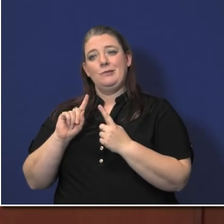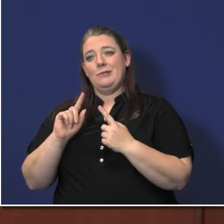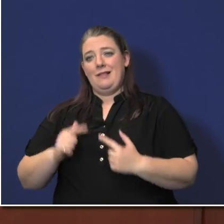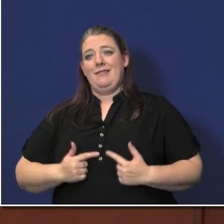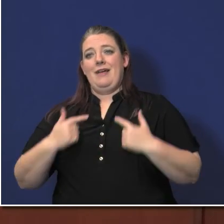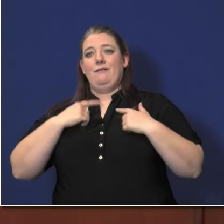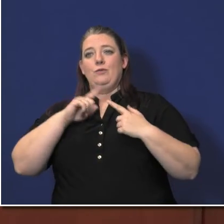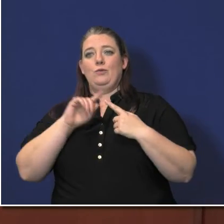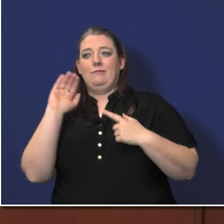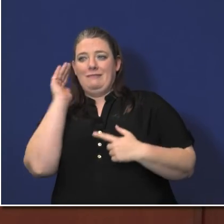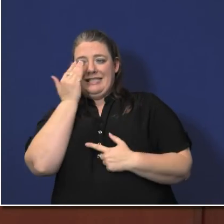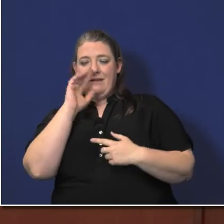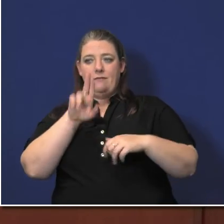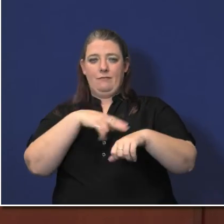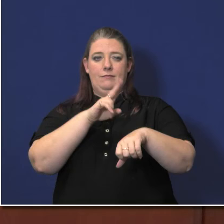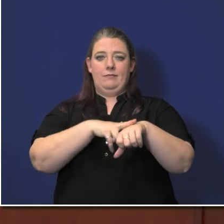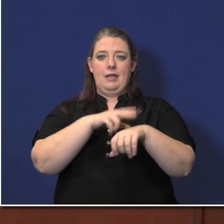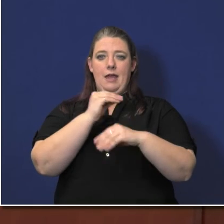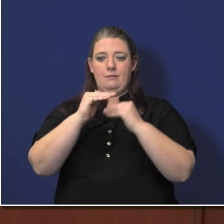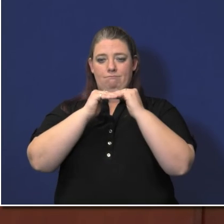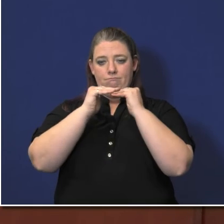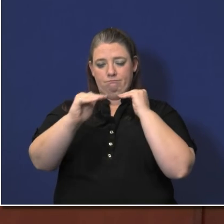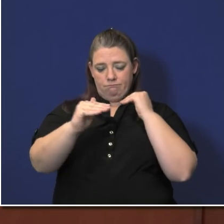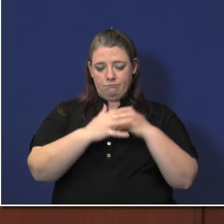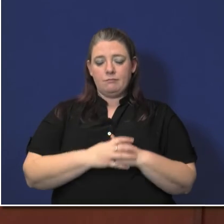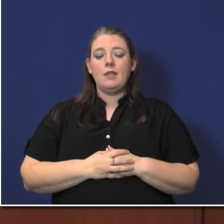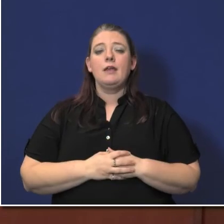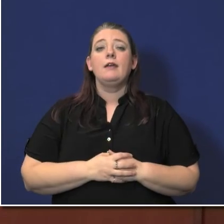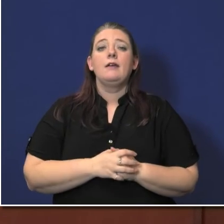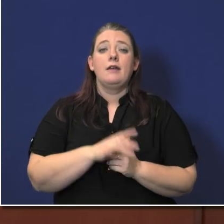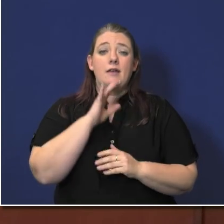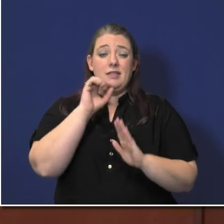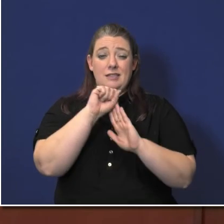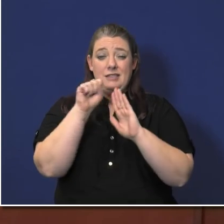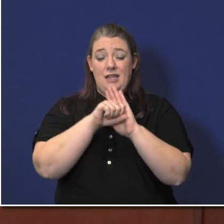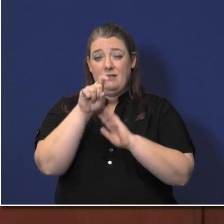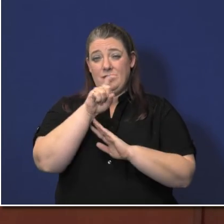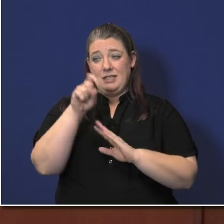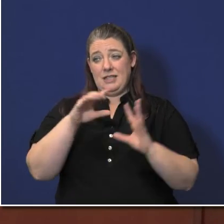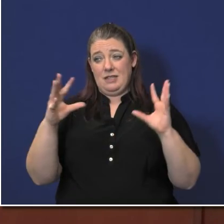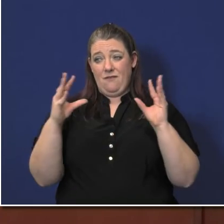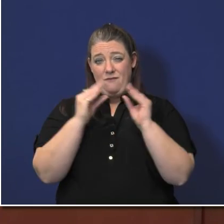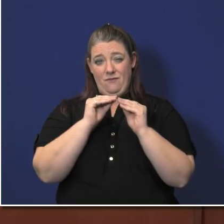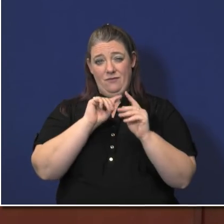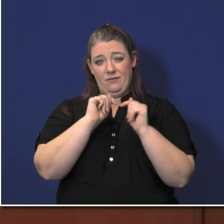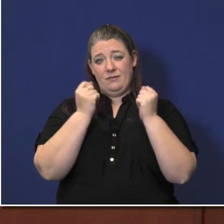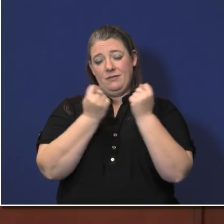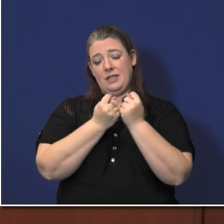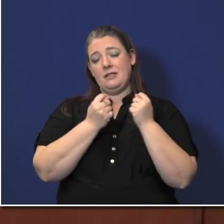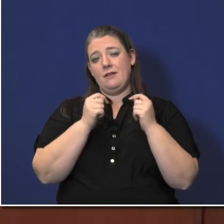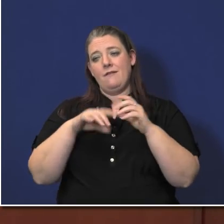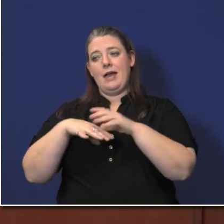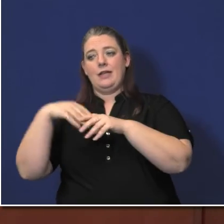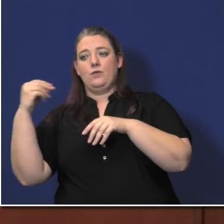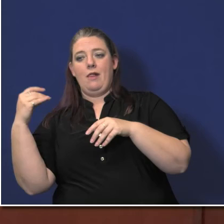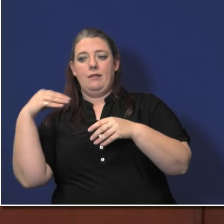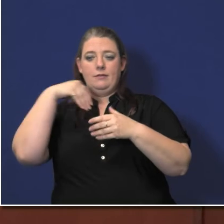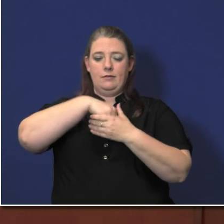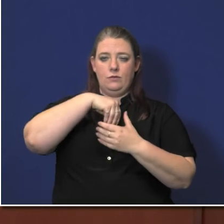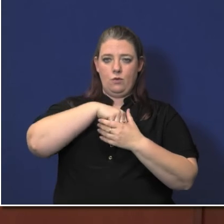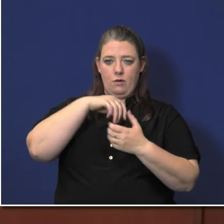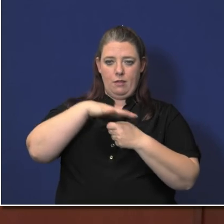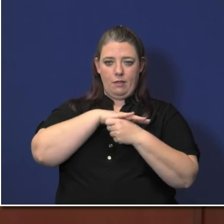of normality and stability. Whereas the state of Texas convened a team of external and internal subject